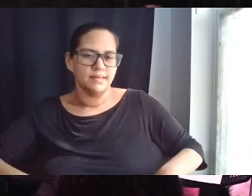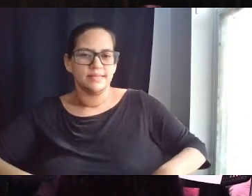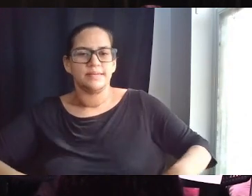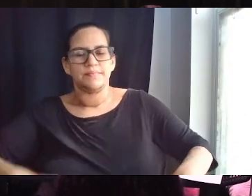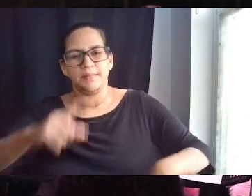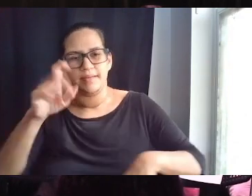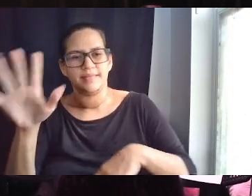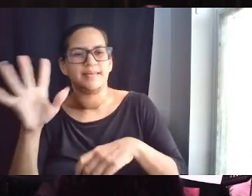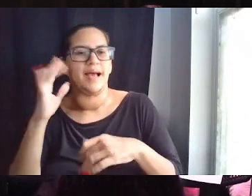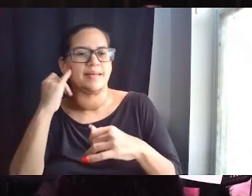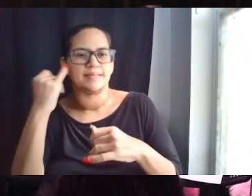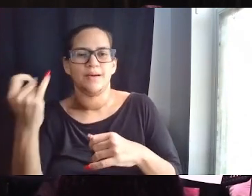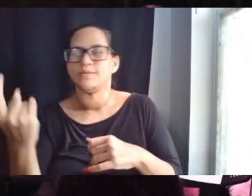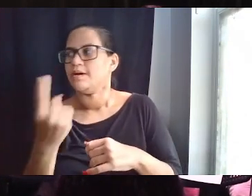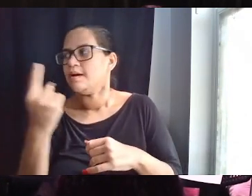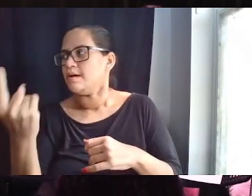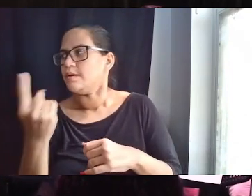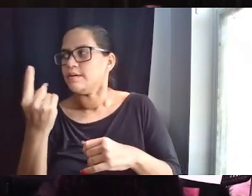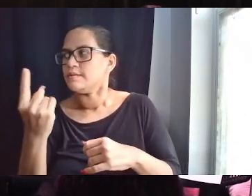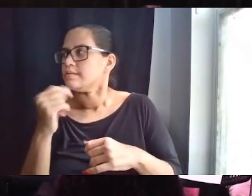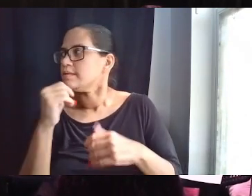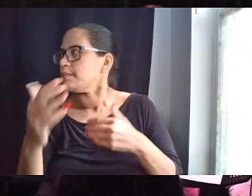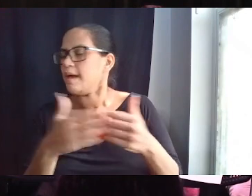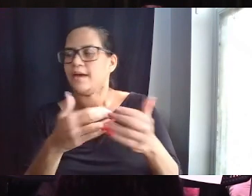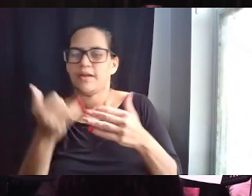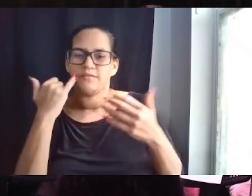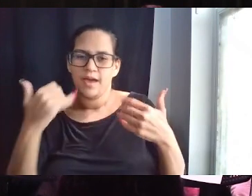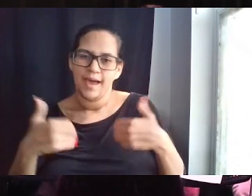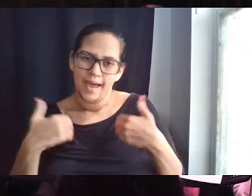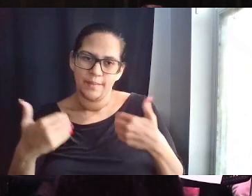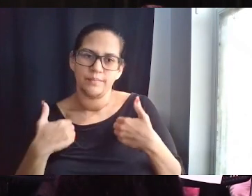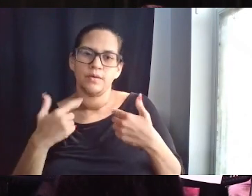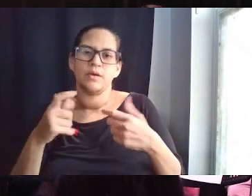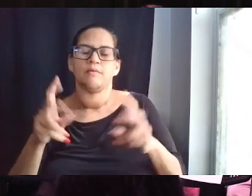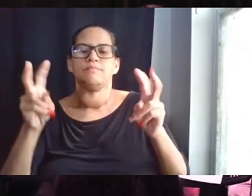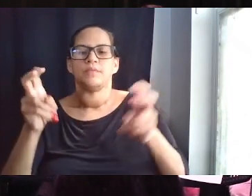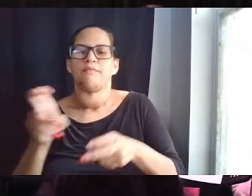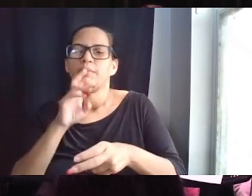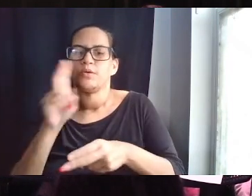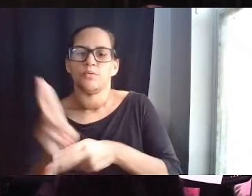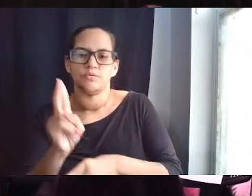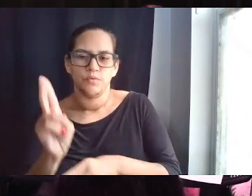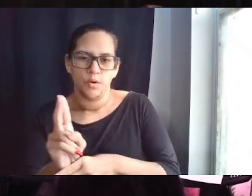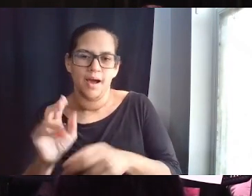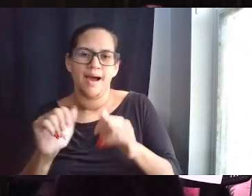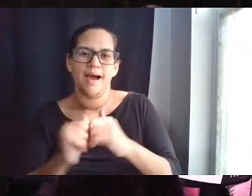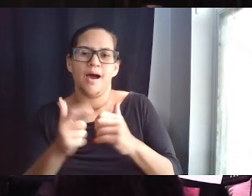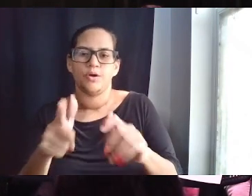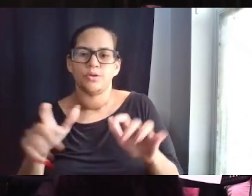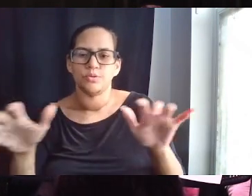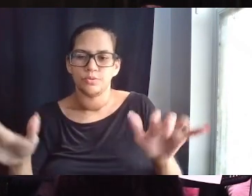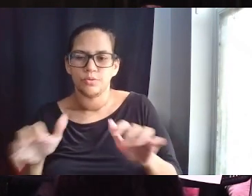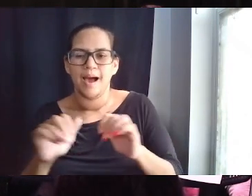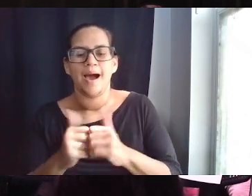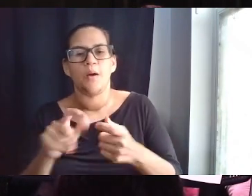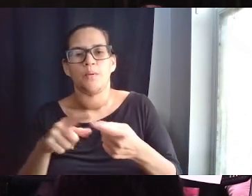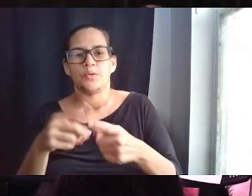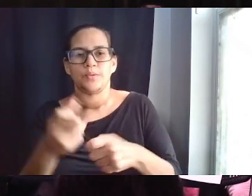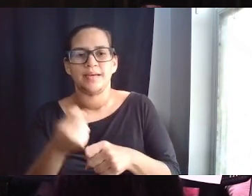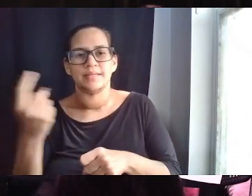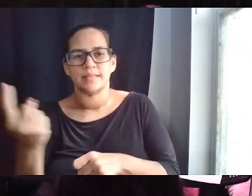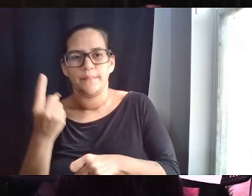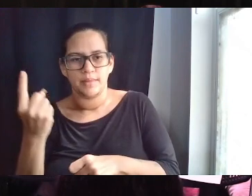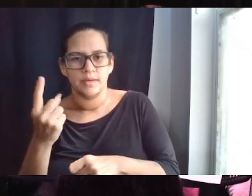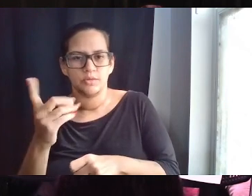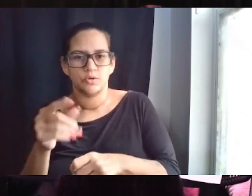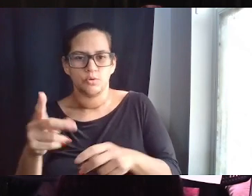it doesn't matter if you're happy, is if you're useful. So how, when you get something, do you multiply? He works